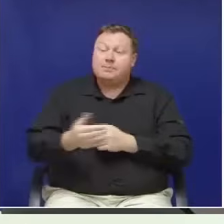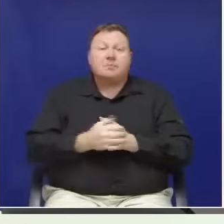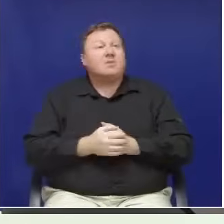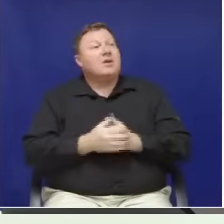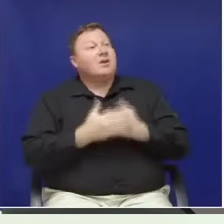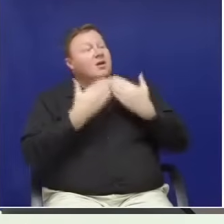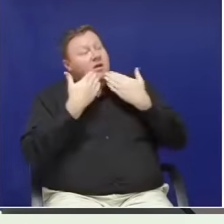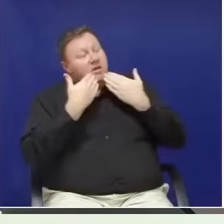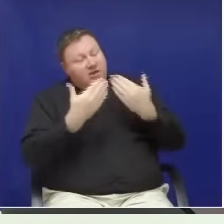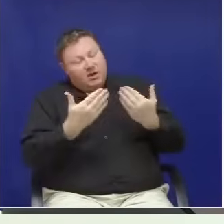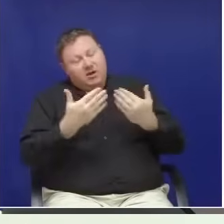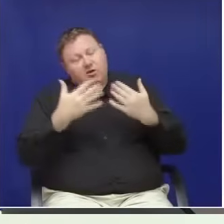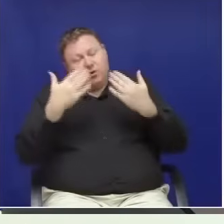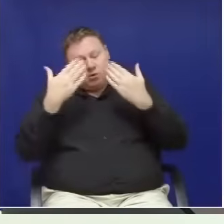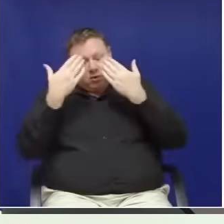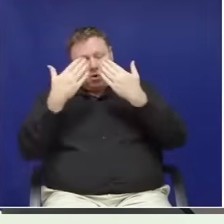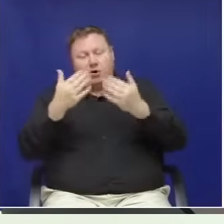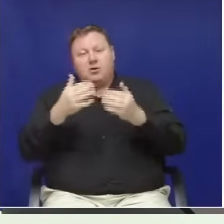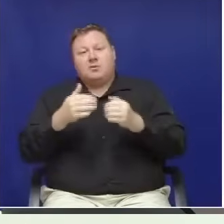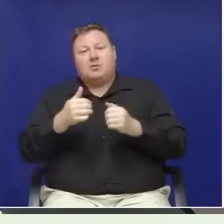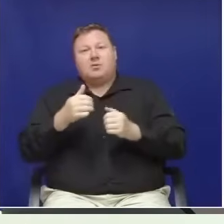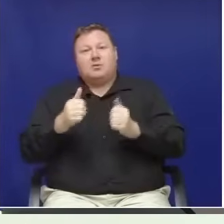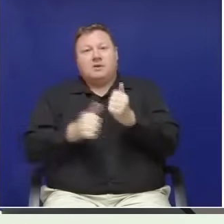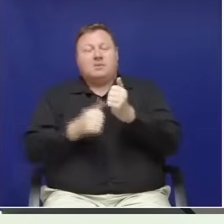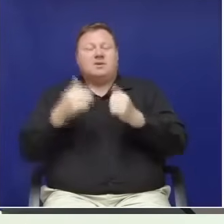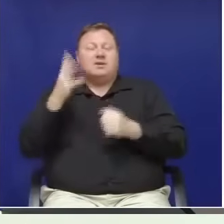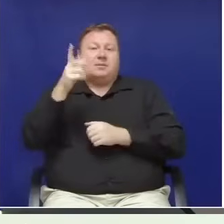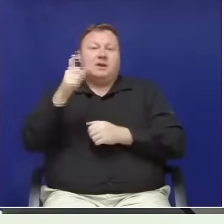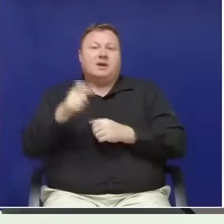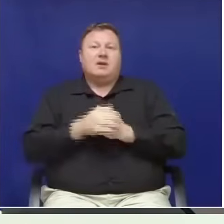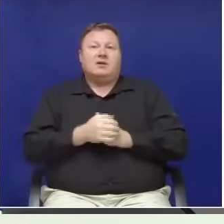Thank you, Honourable Deputy Speaker. The Honourable